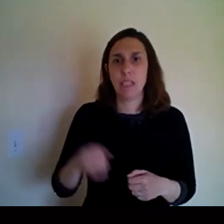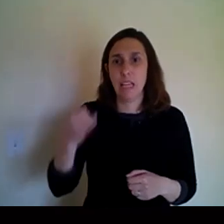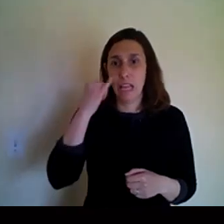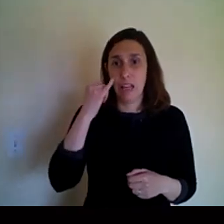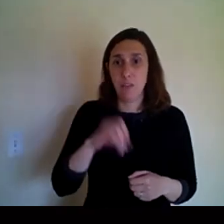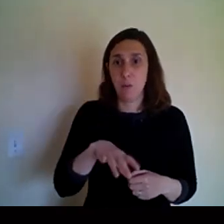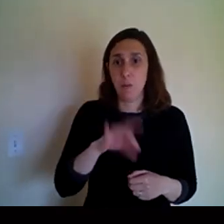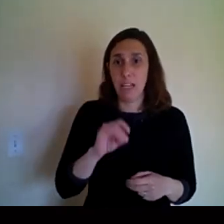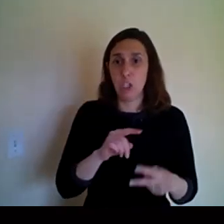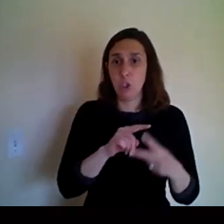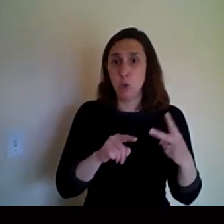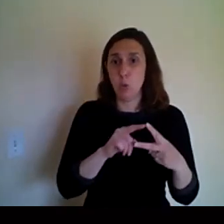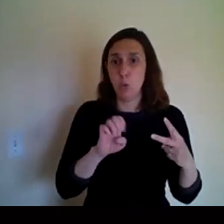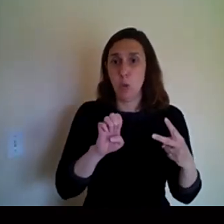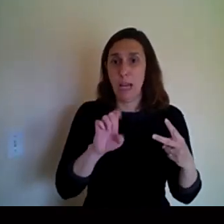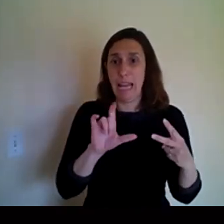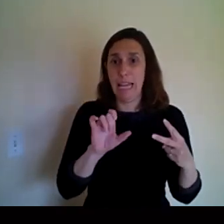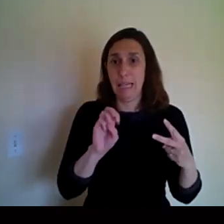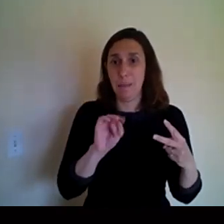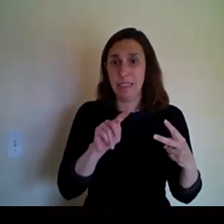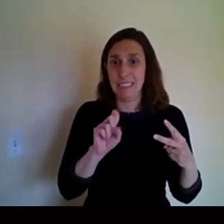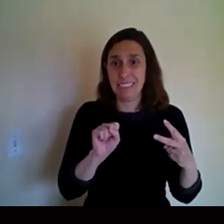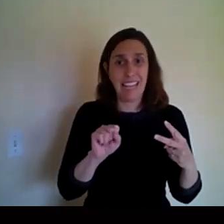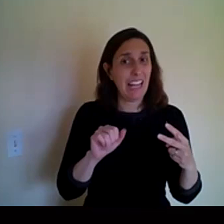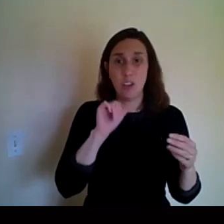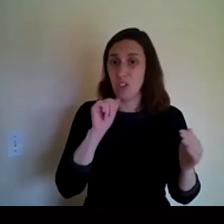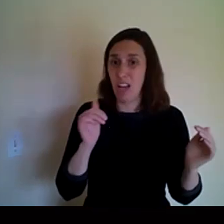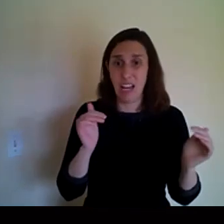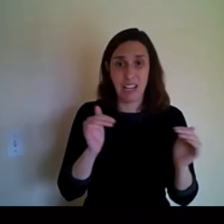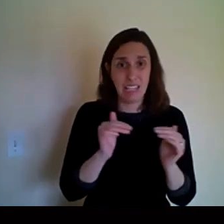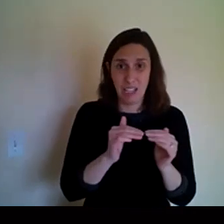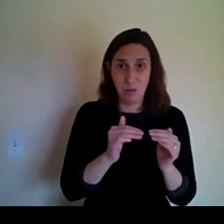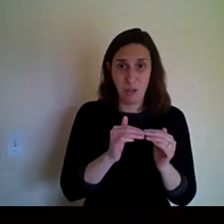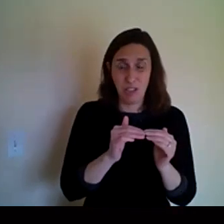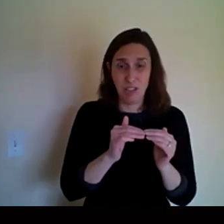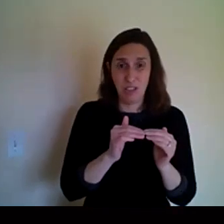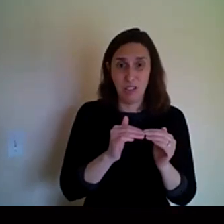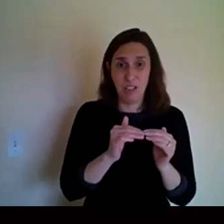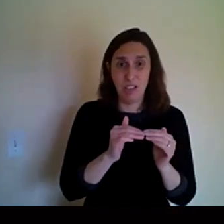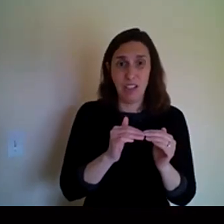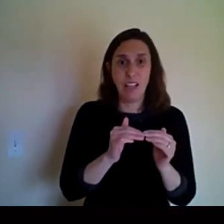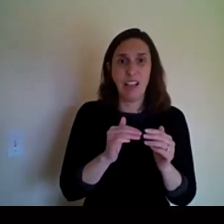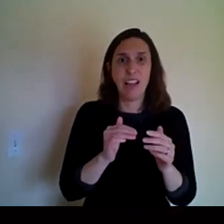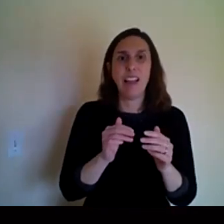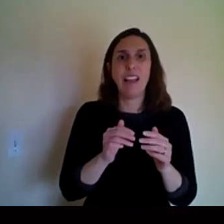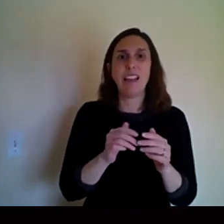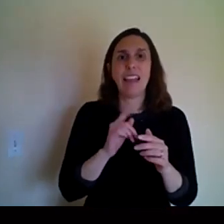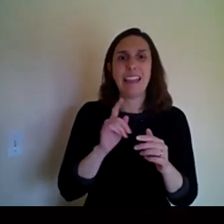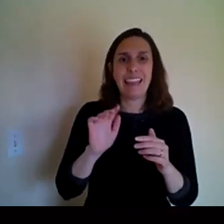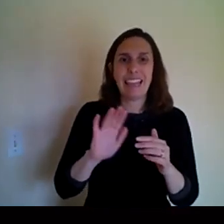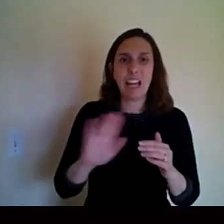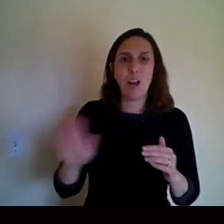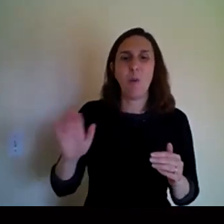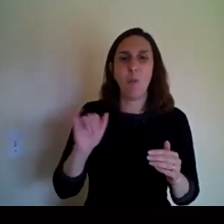elements and those elements aren't equal, then their y value is equal. That also says if you pick two